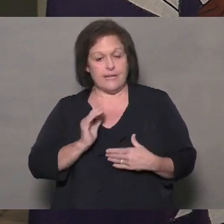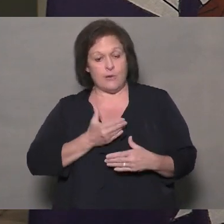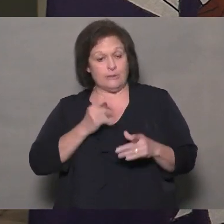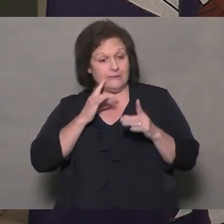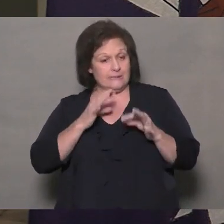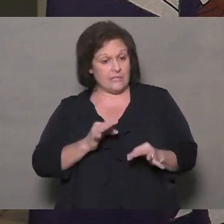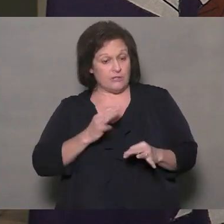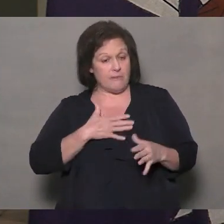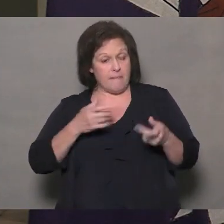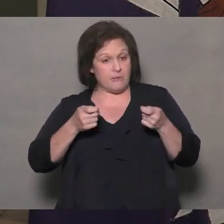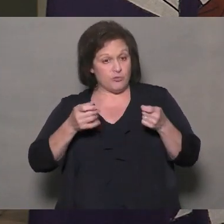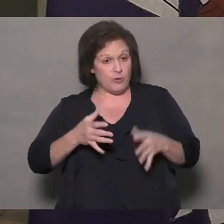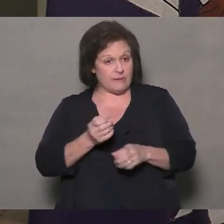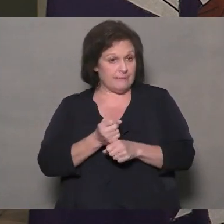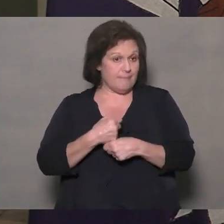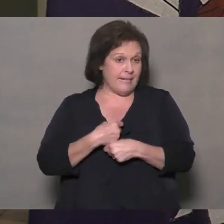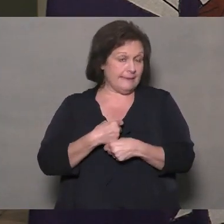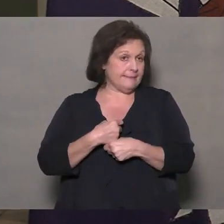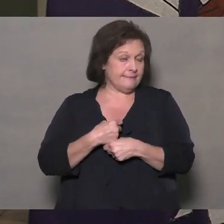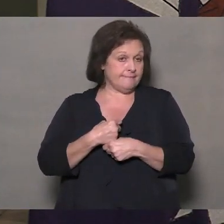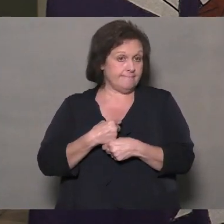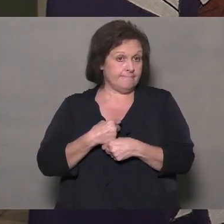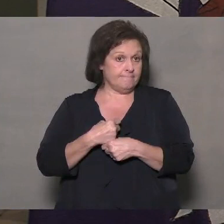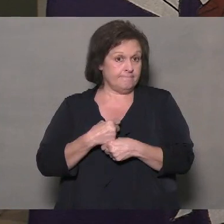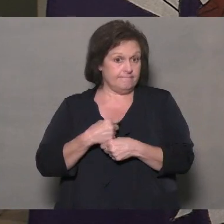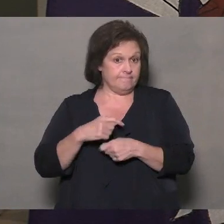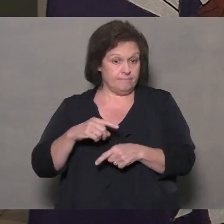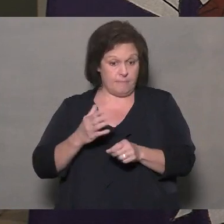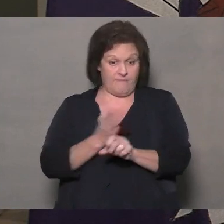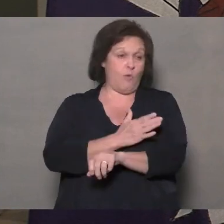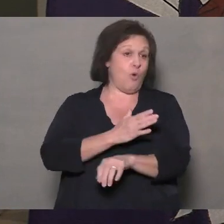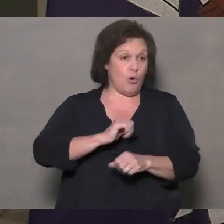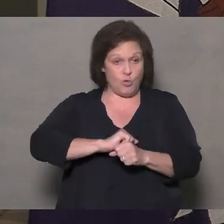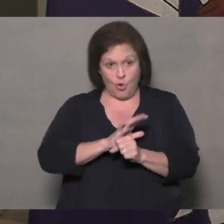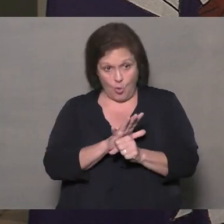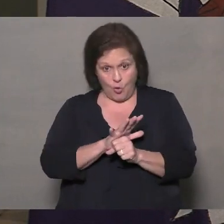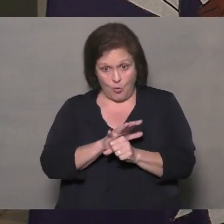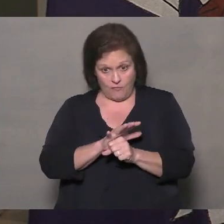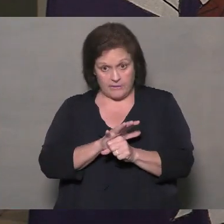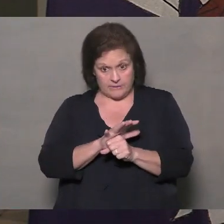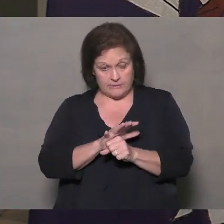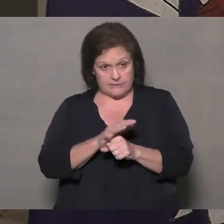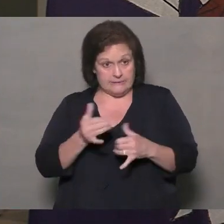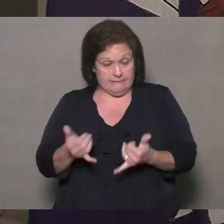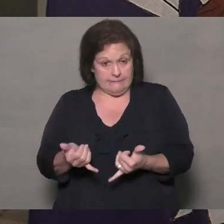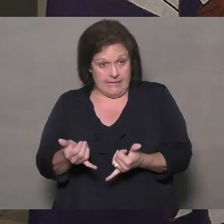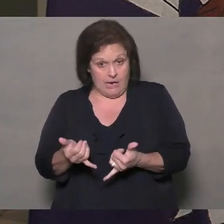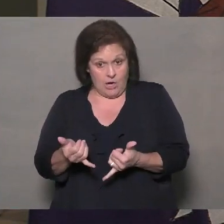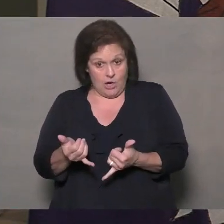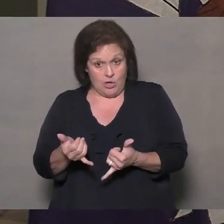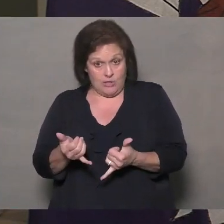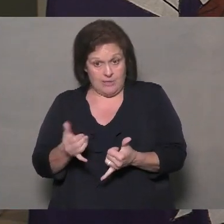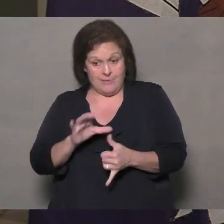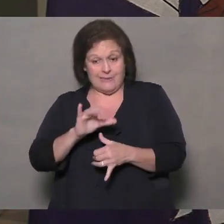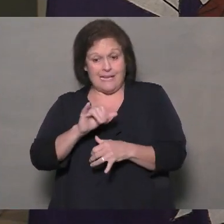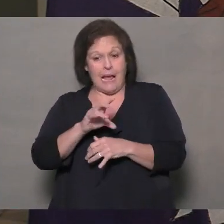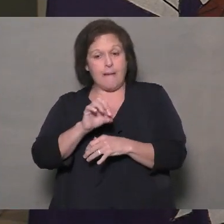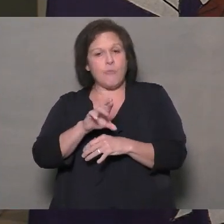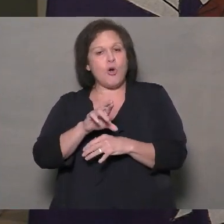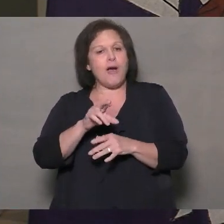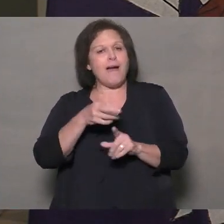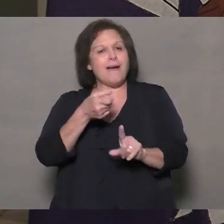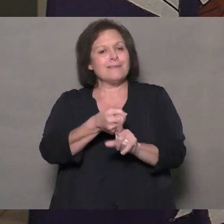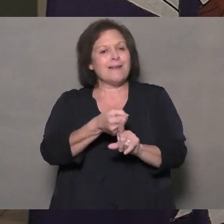my administration made in the years before COVID are paying off right now. The cyber attack last